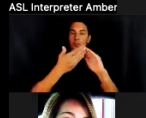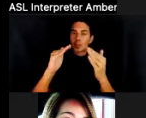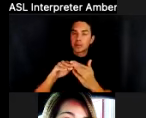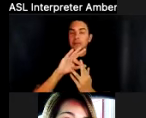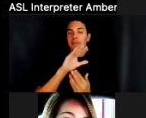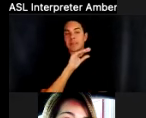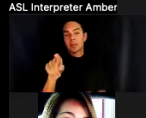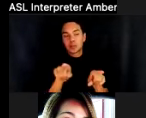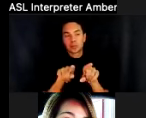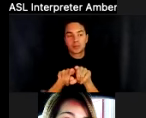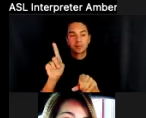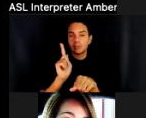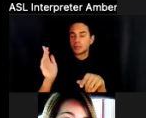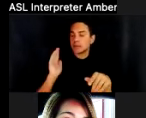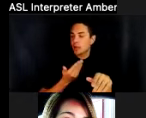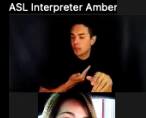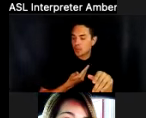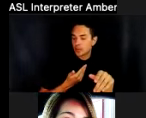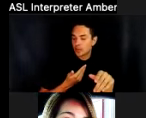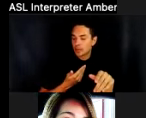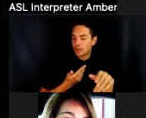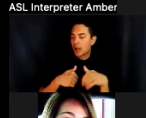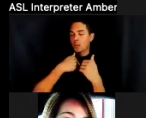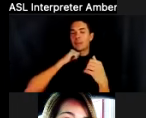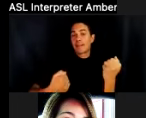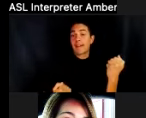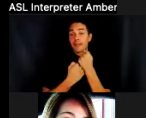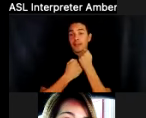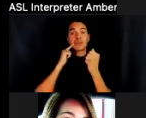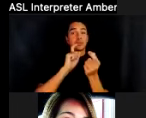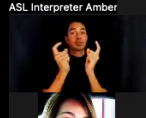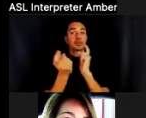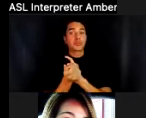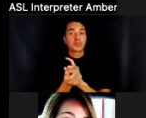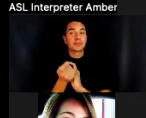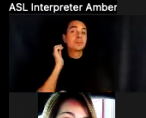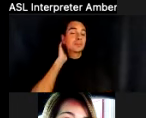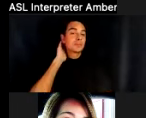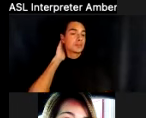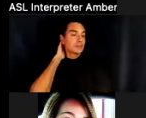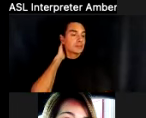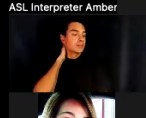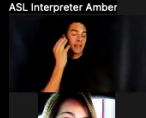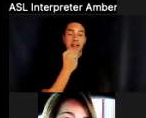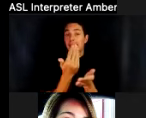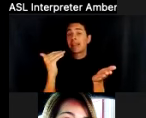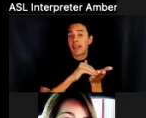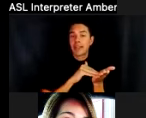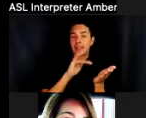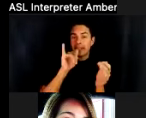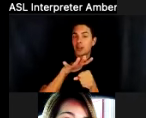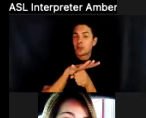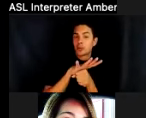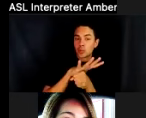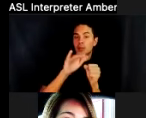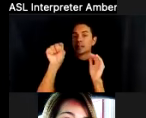also the how we can advocate for change, whether that's again at the local,